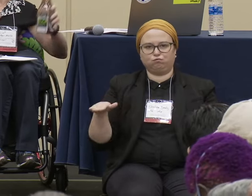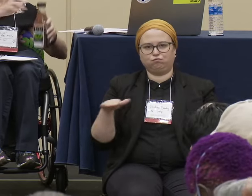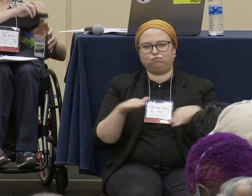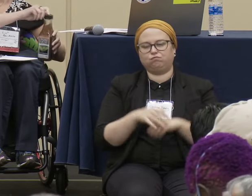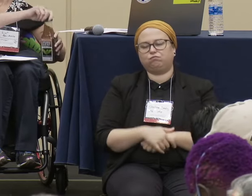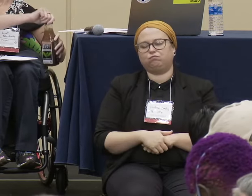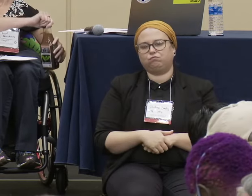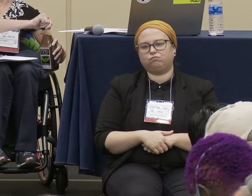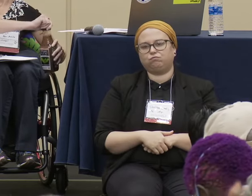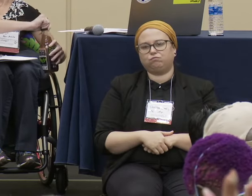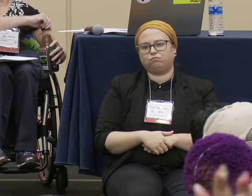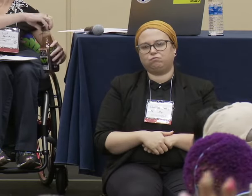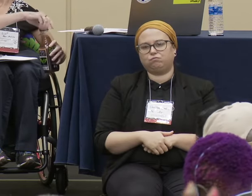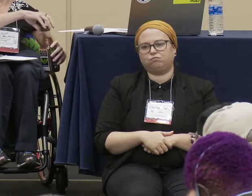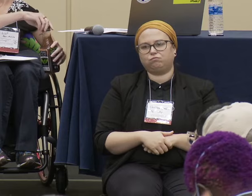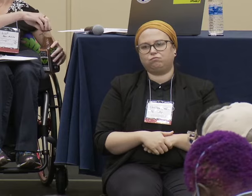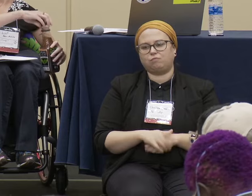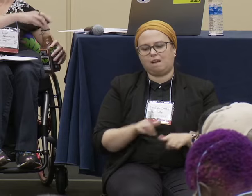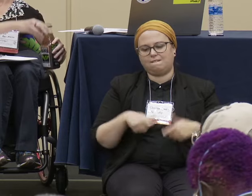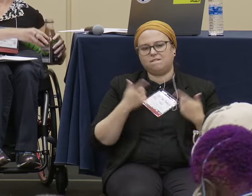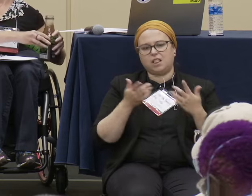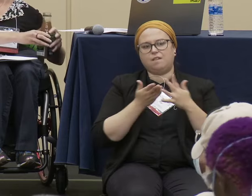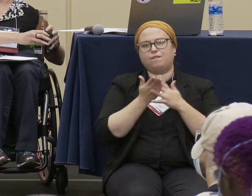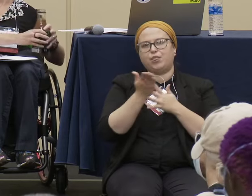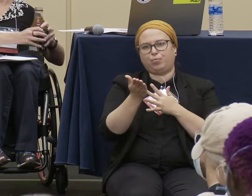I've lived through the